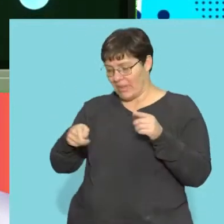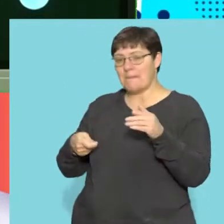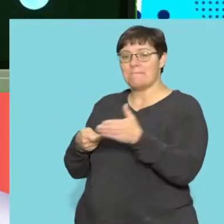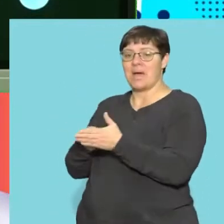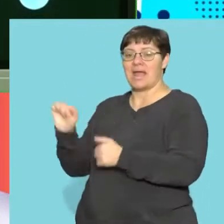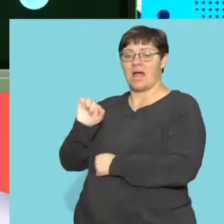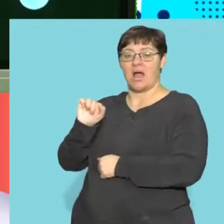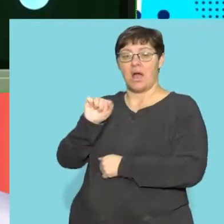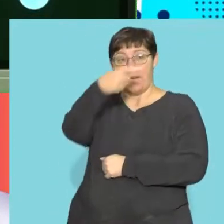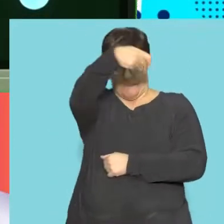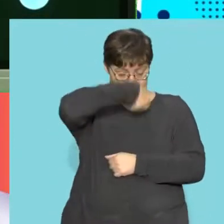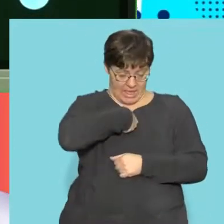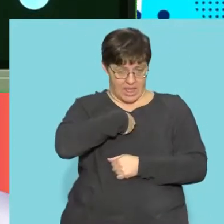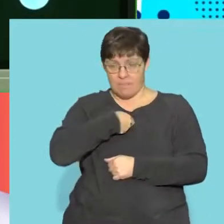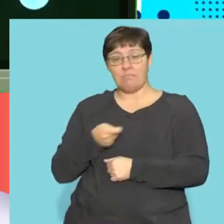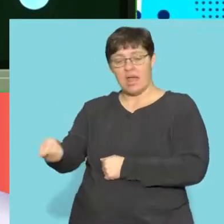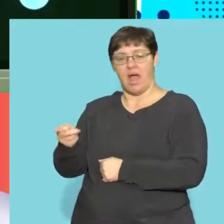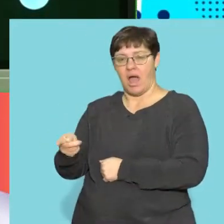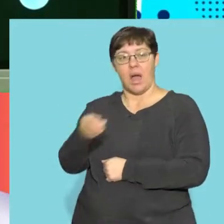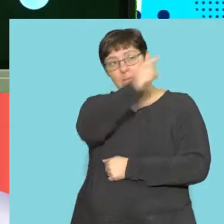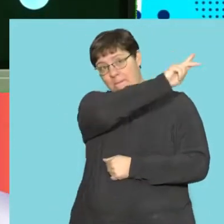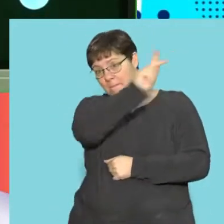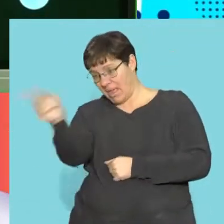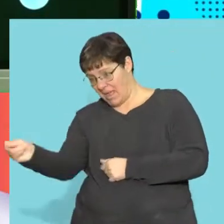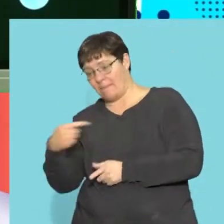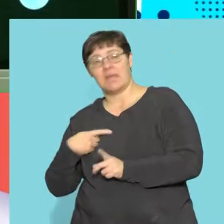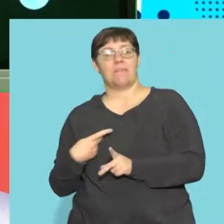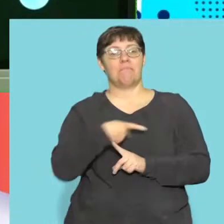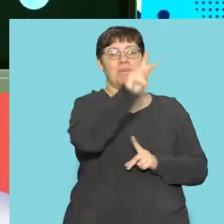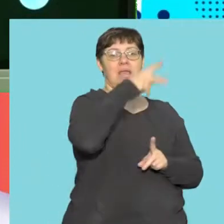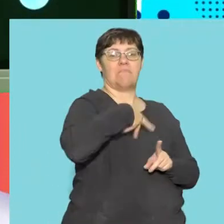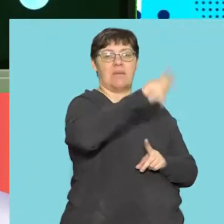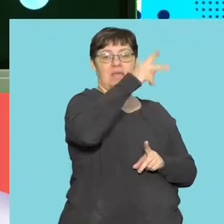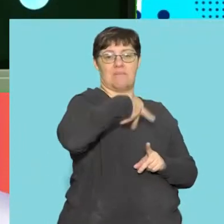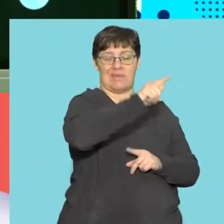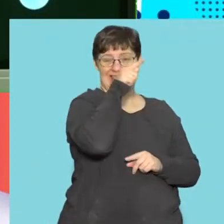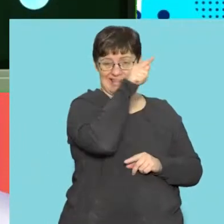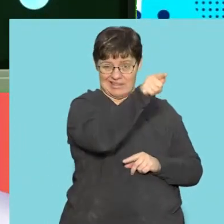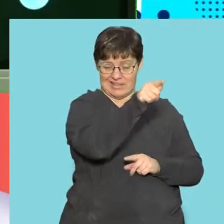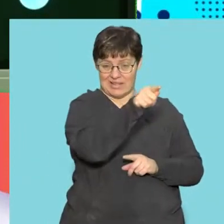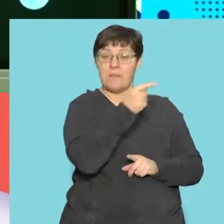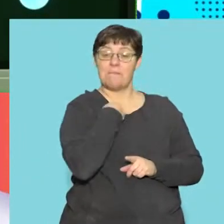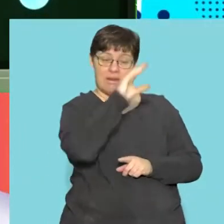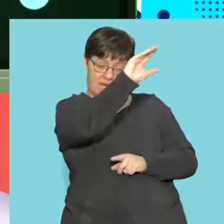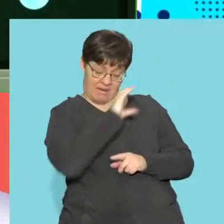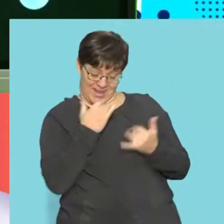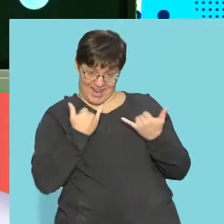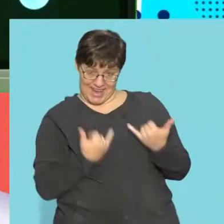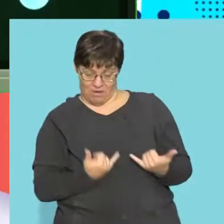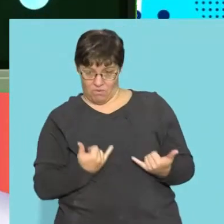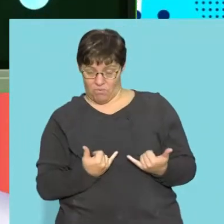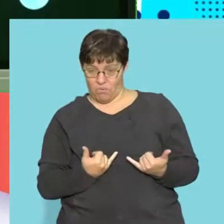a car. The only thing you will be left with is to pay the loan, you see. So it's all about the money you get now